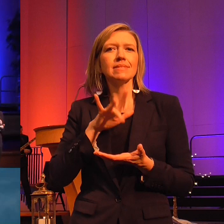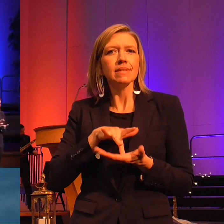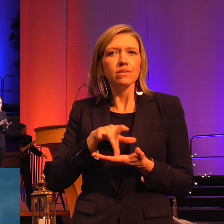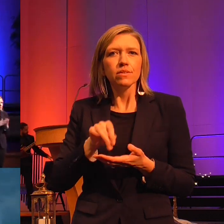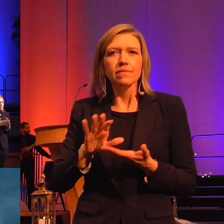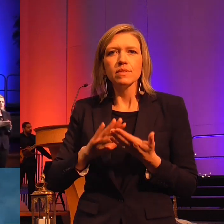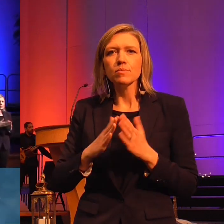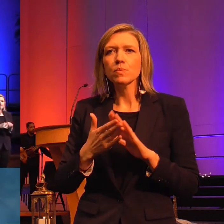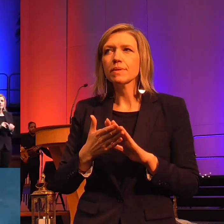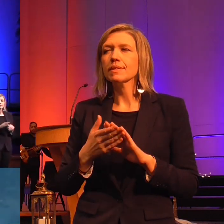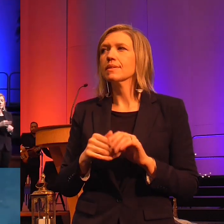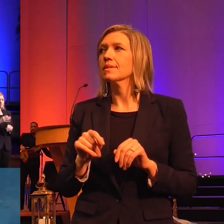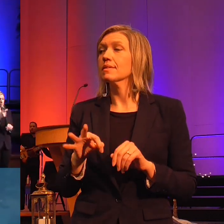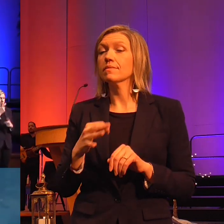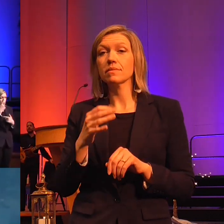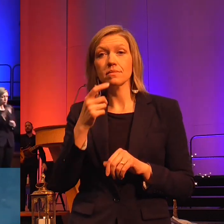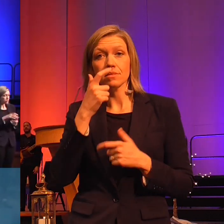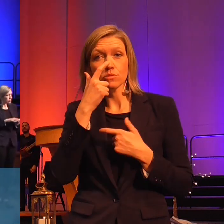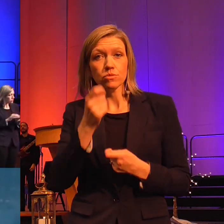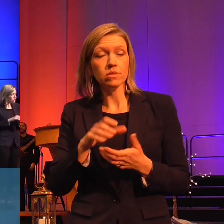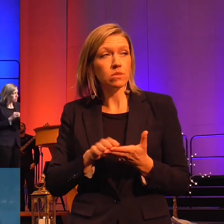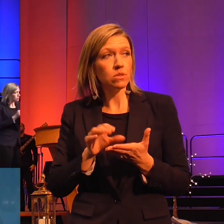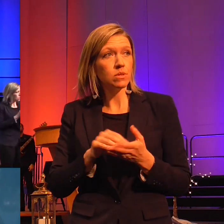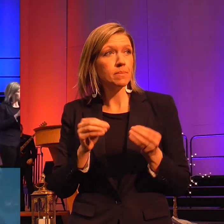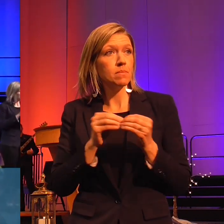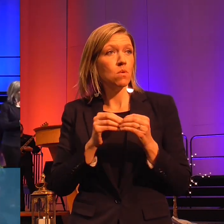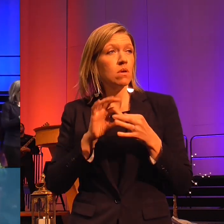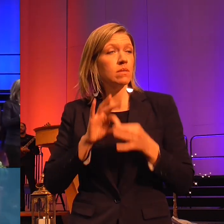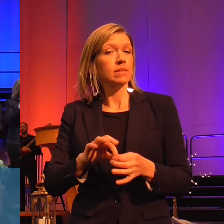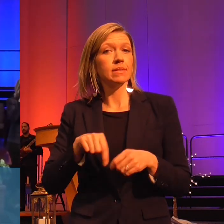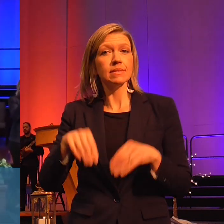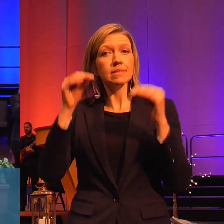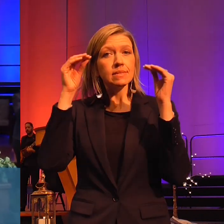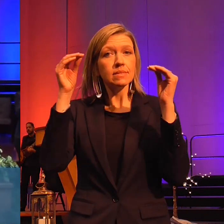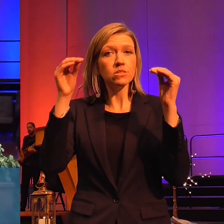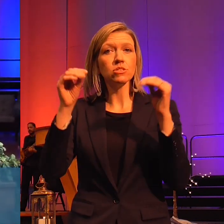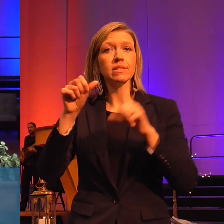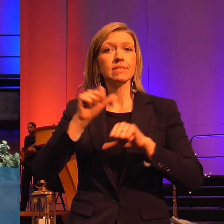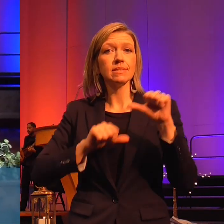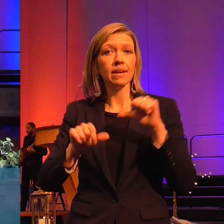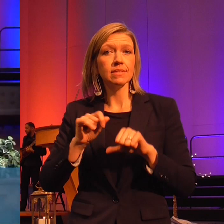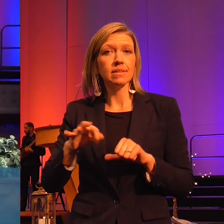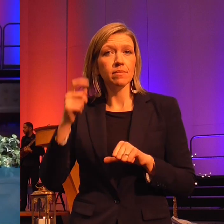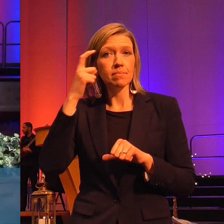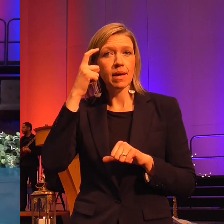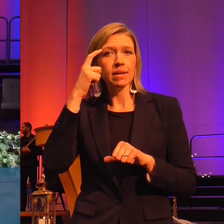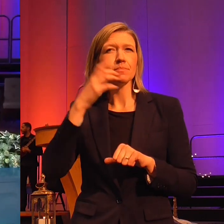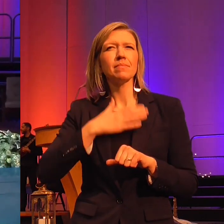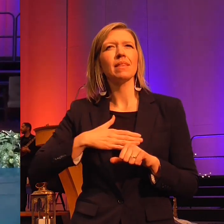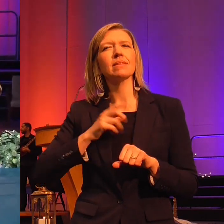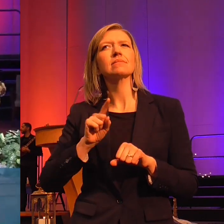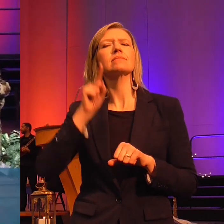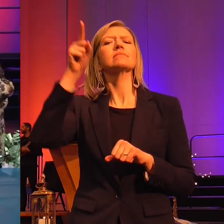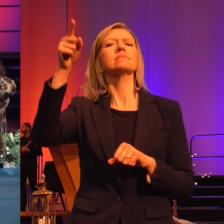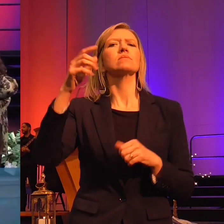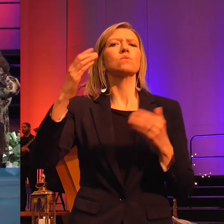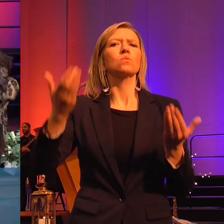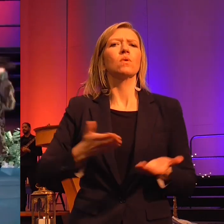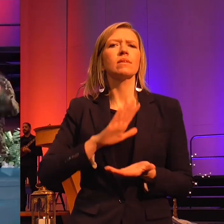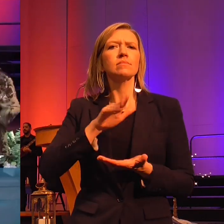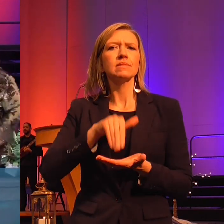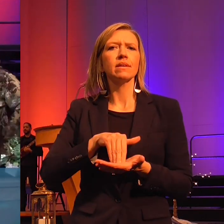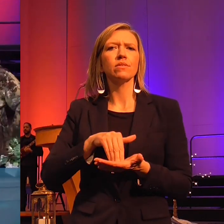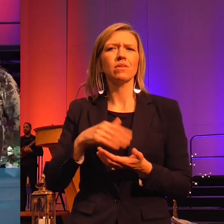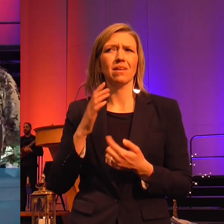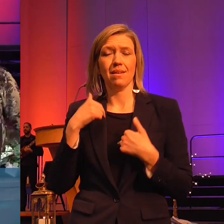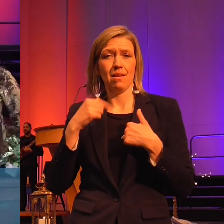community. And if you'd like to learn more about our teachings in the science of mind, please visit the Welcome Center out back. I'll be